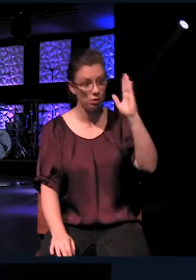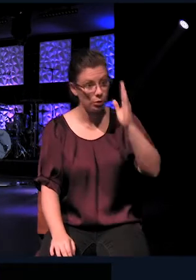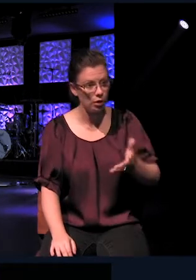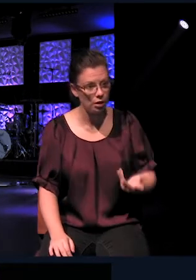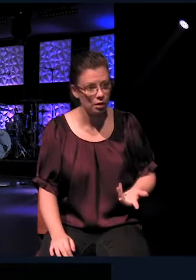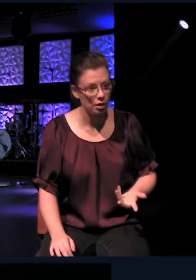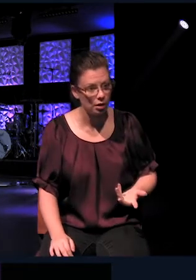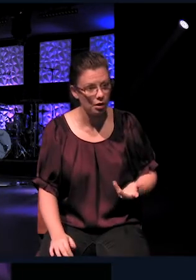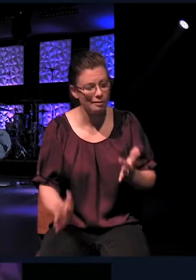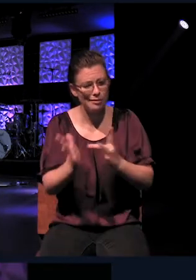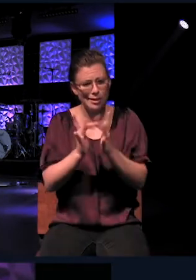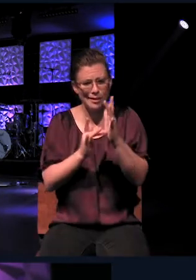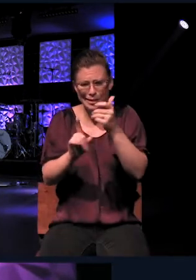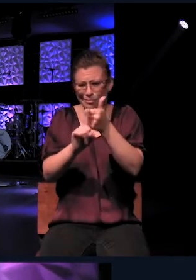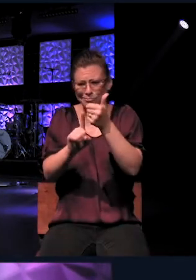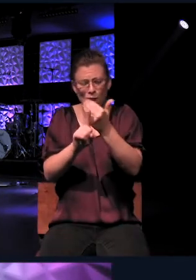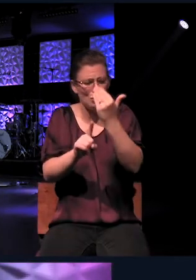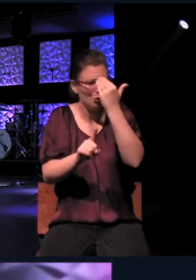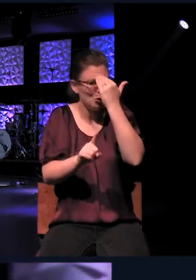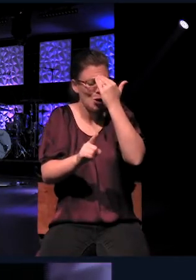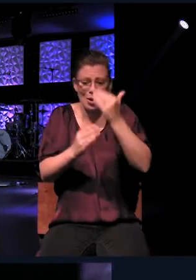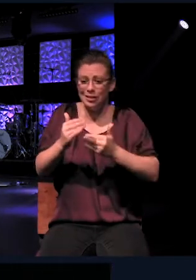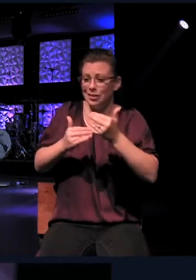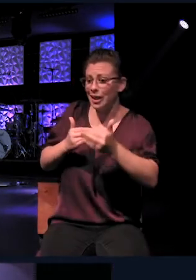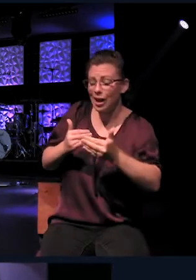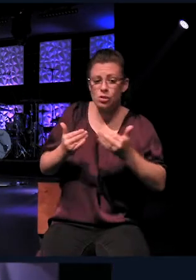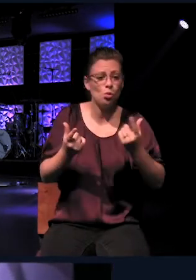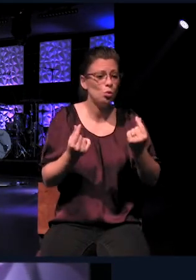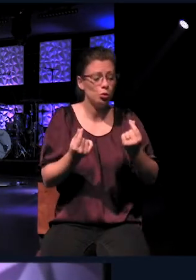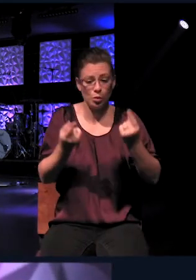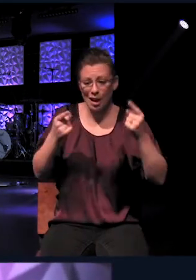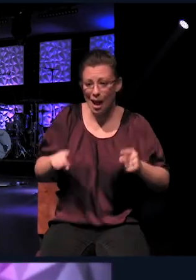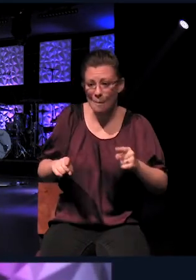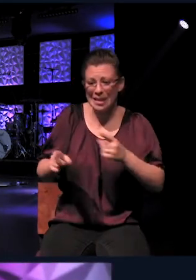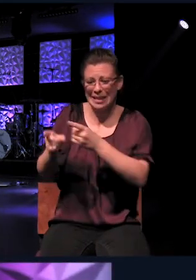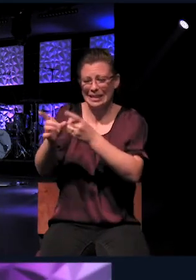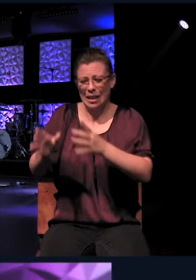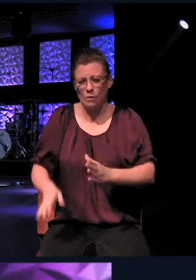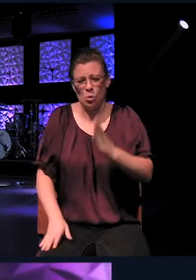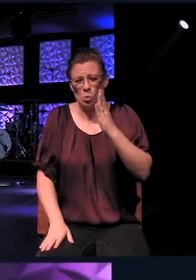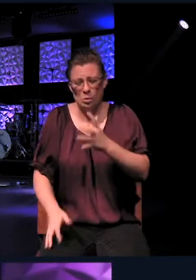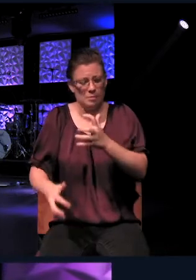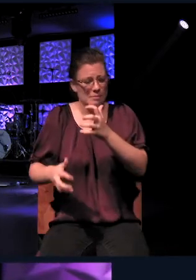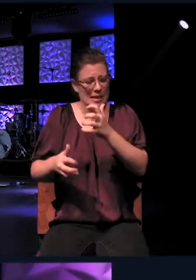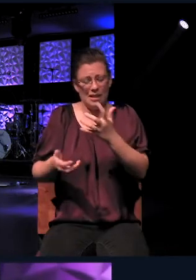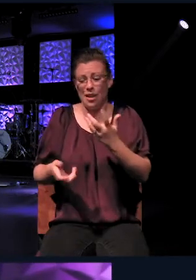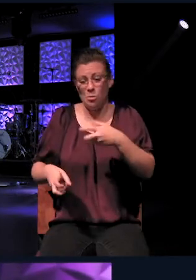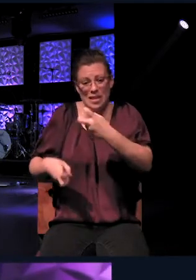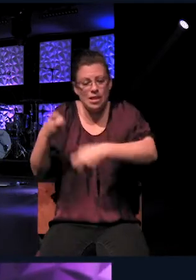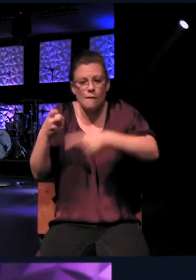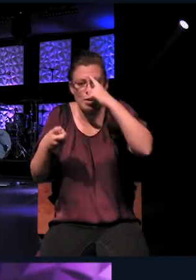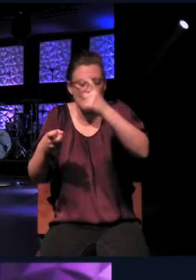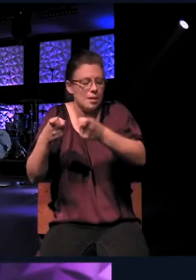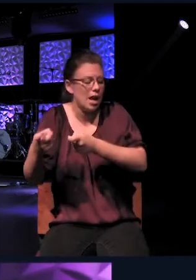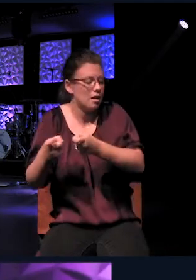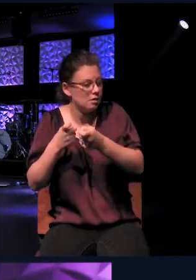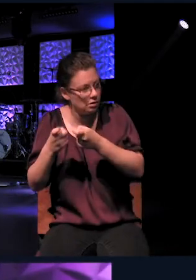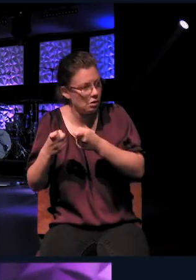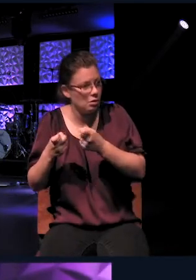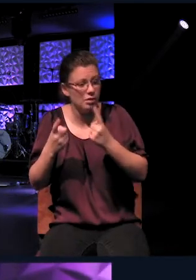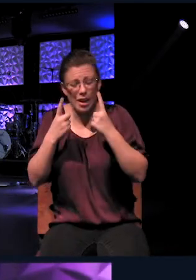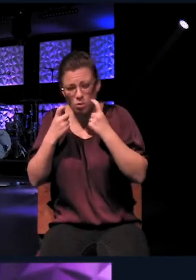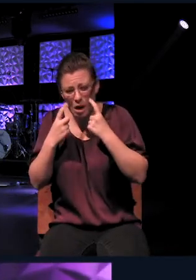knew what he was about to do was going to be hard for those disciples, and they were going to grieve, and they were going to cry, and it was going